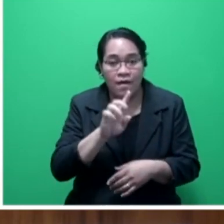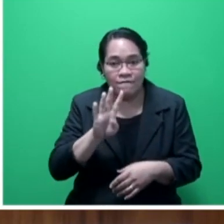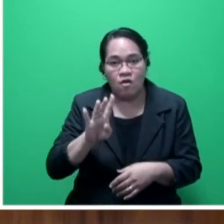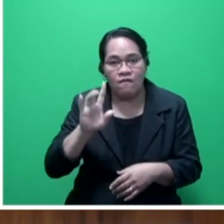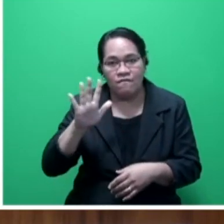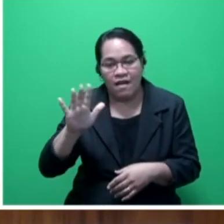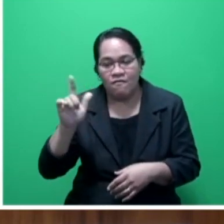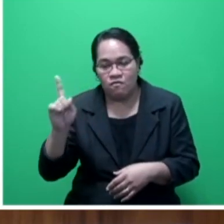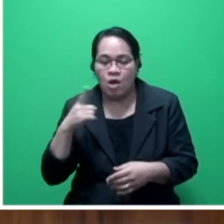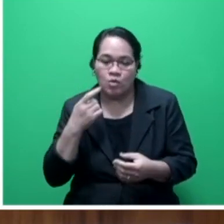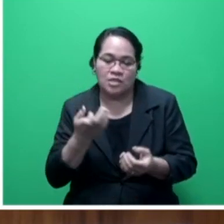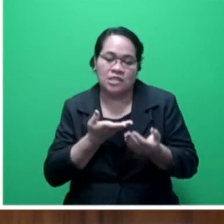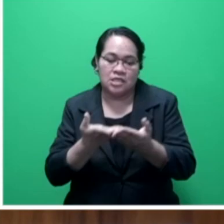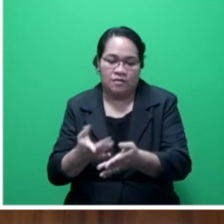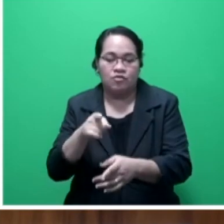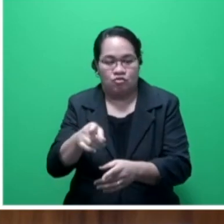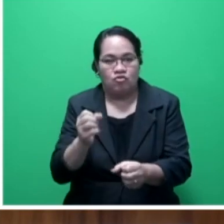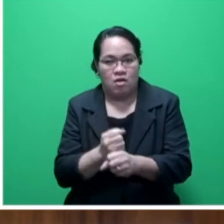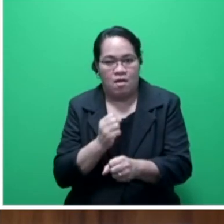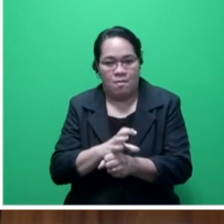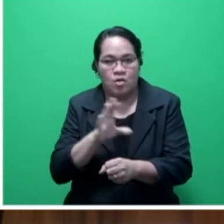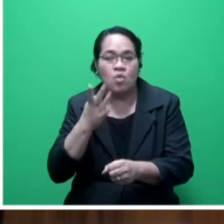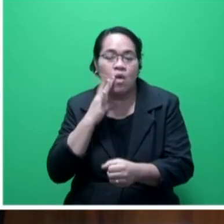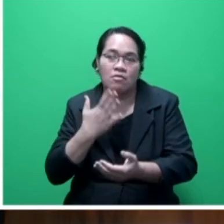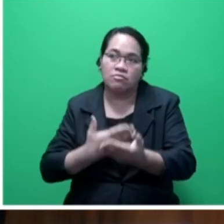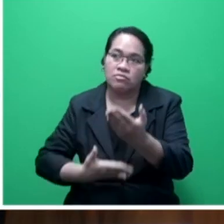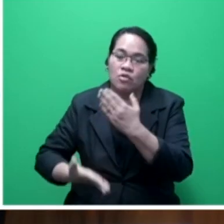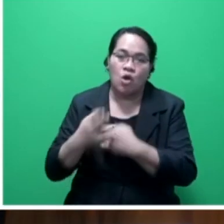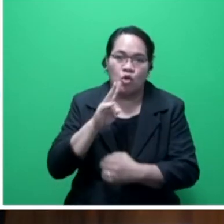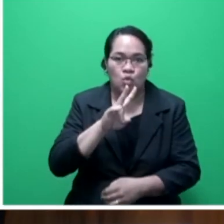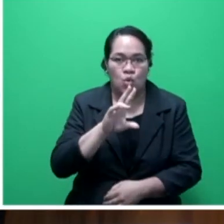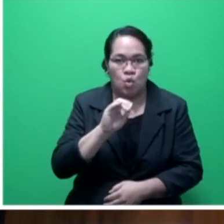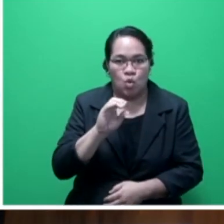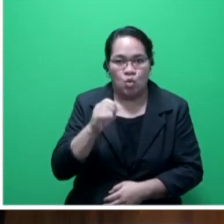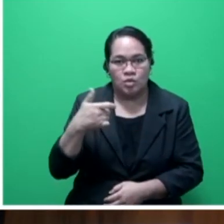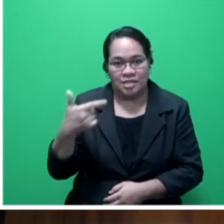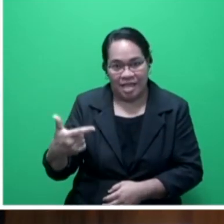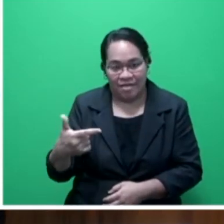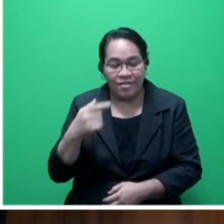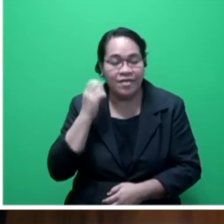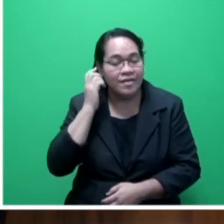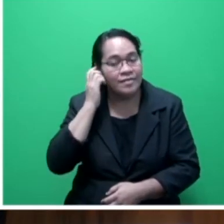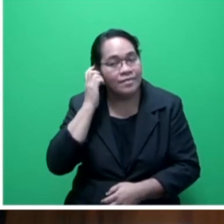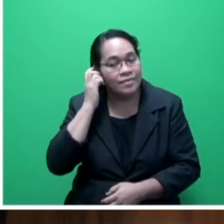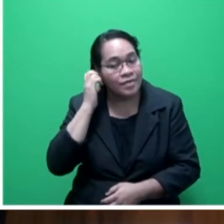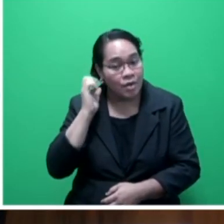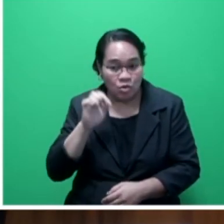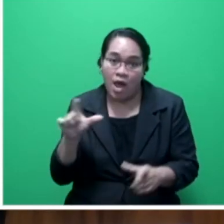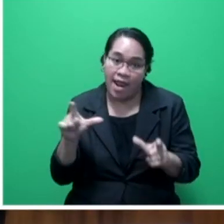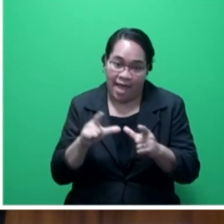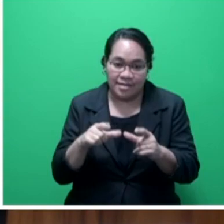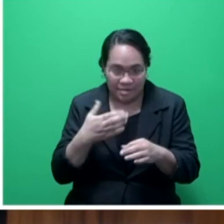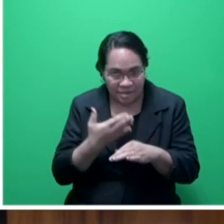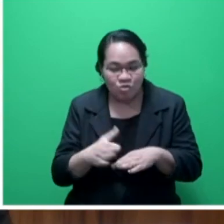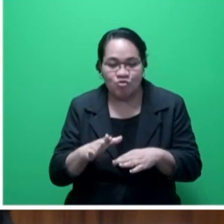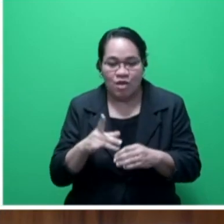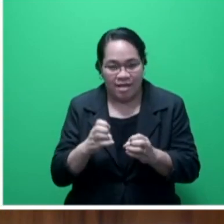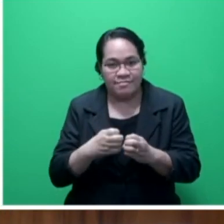to Domes Mines Limited back in 2007. Subsequently, their license has been renewed and